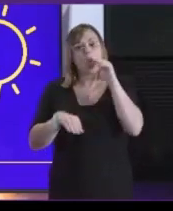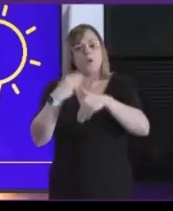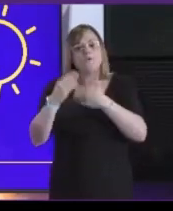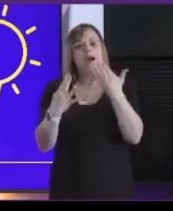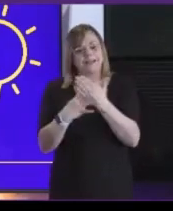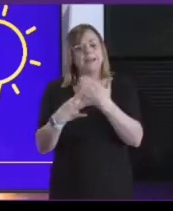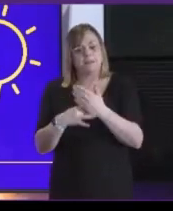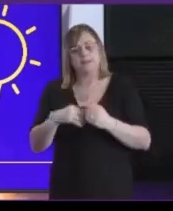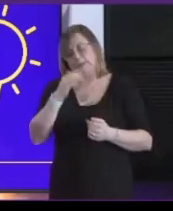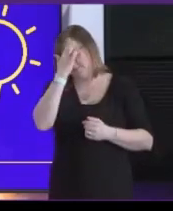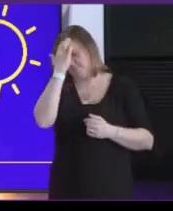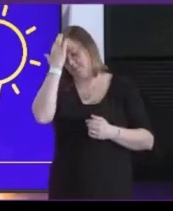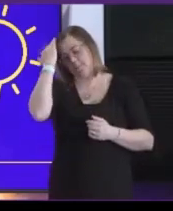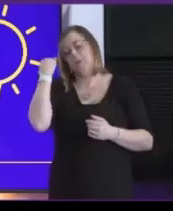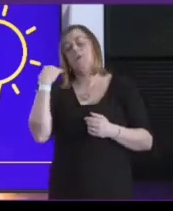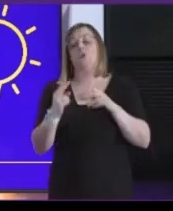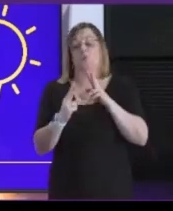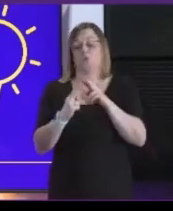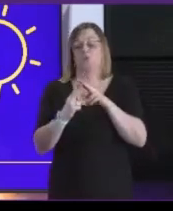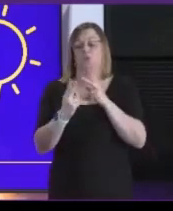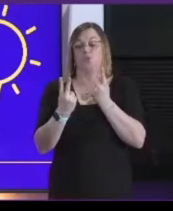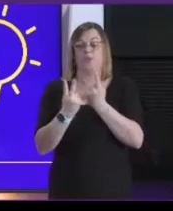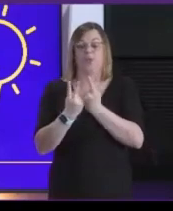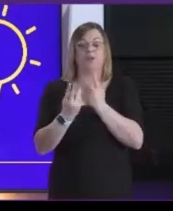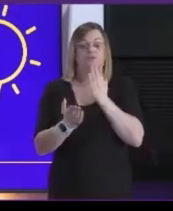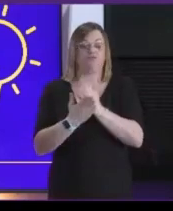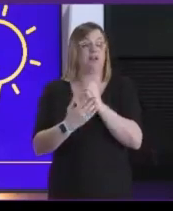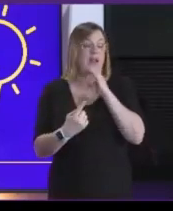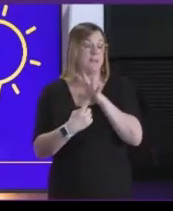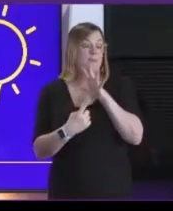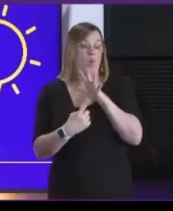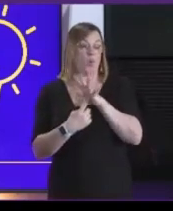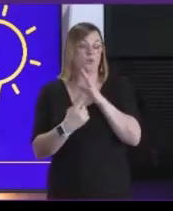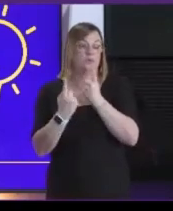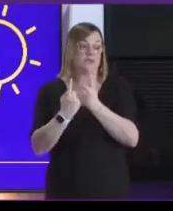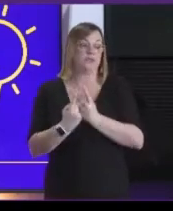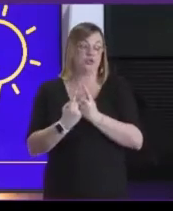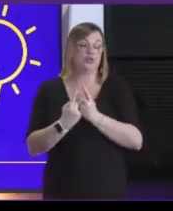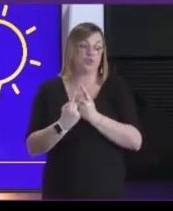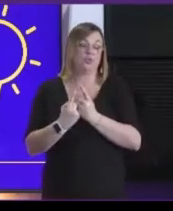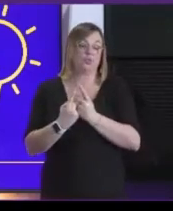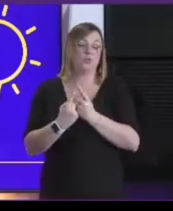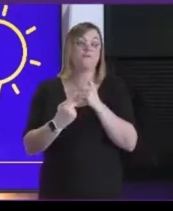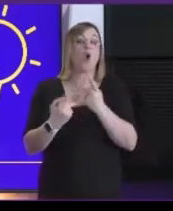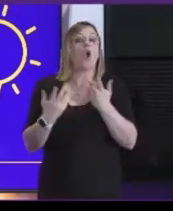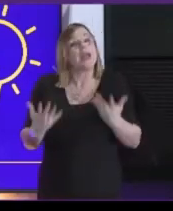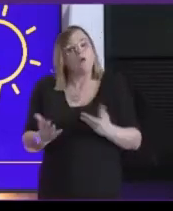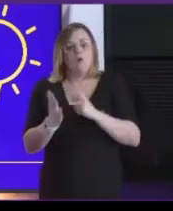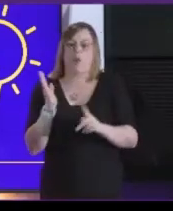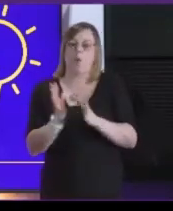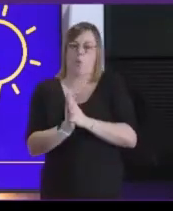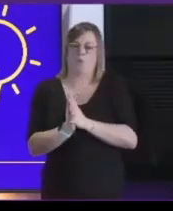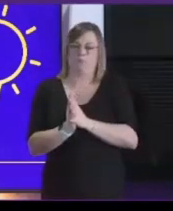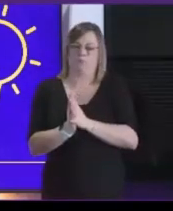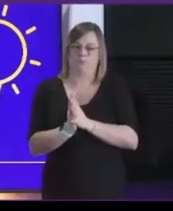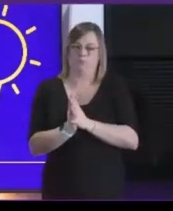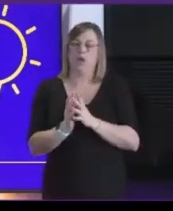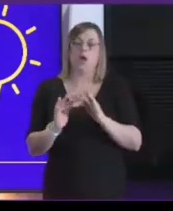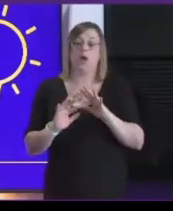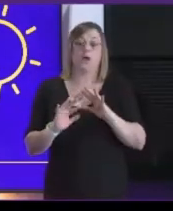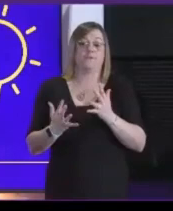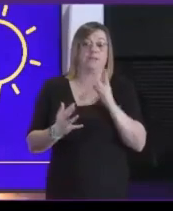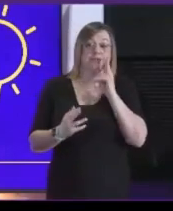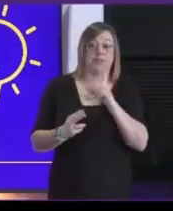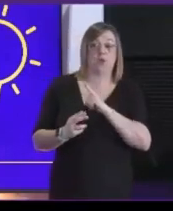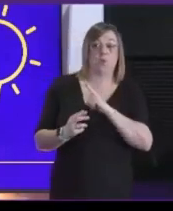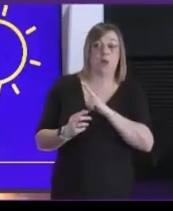accessibility. So those two things are the most important issues for the current legislation, and I don't see why that wouldn't be the case